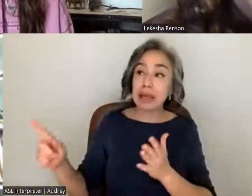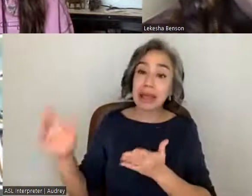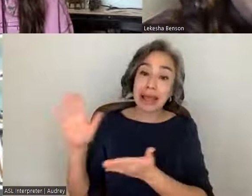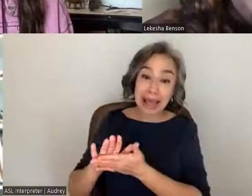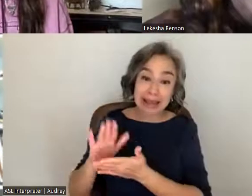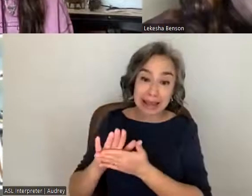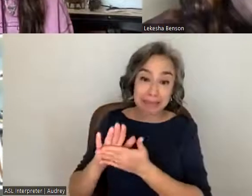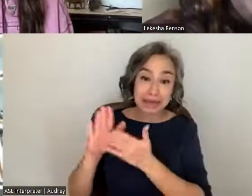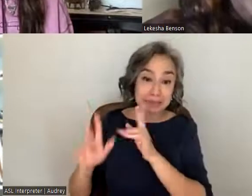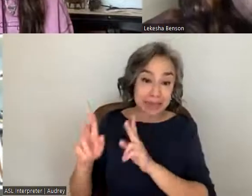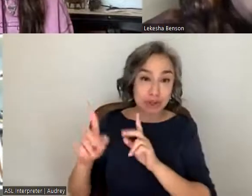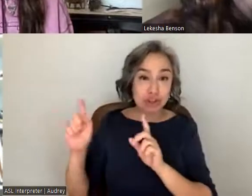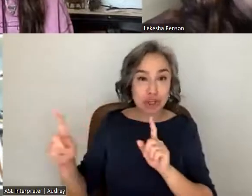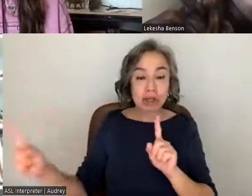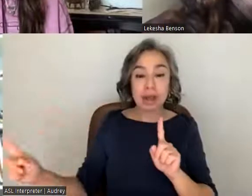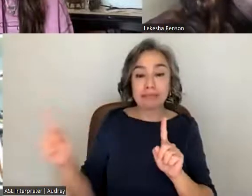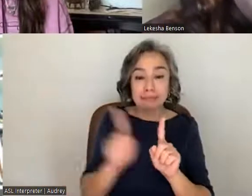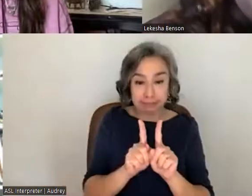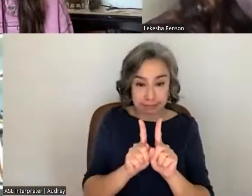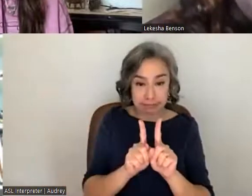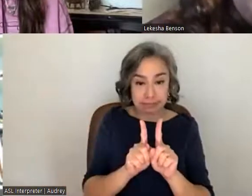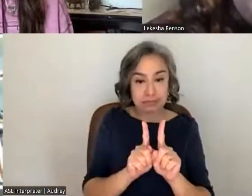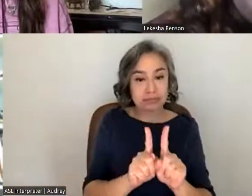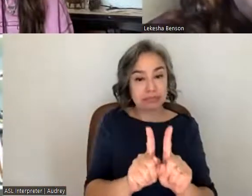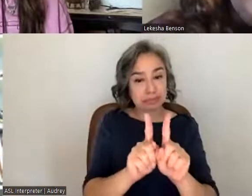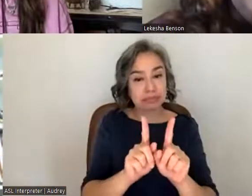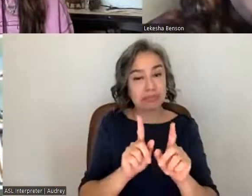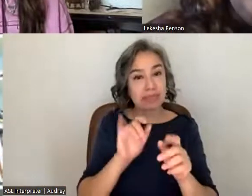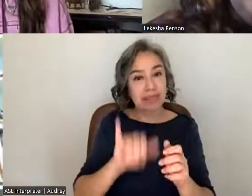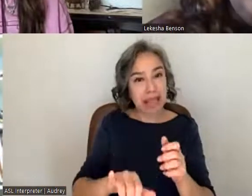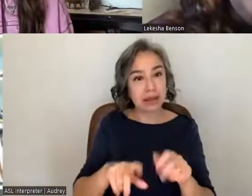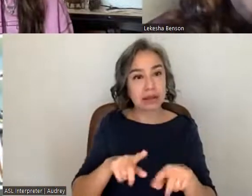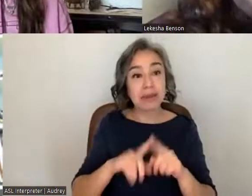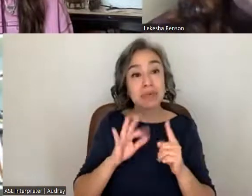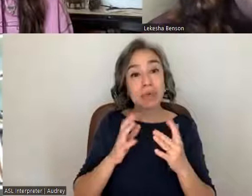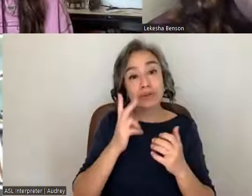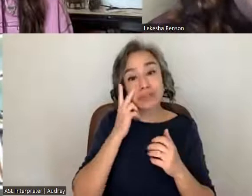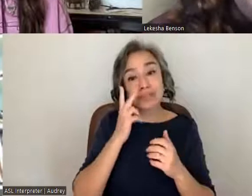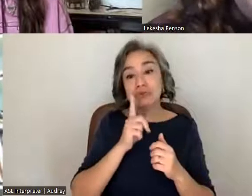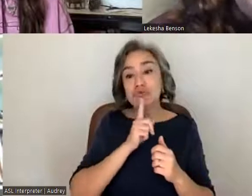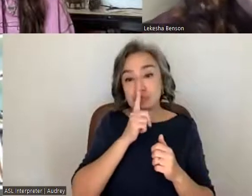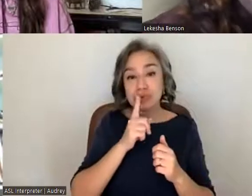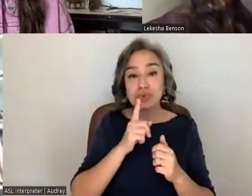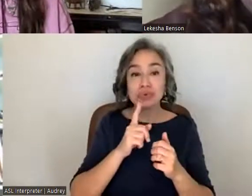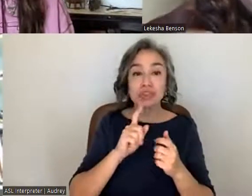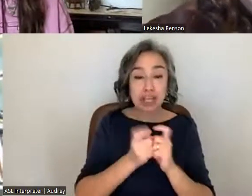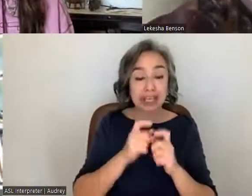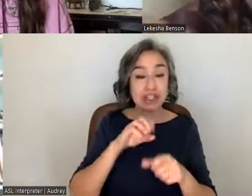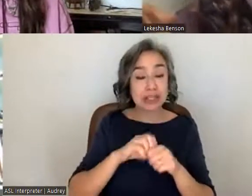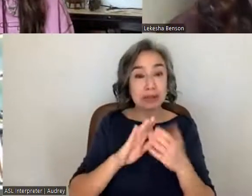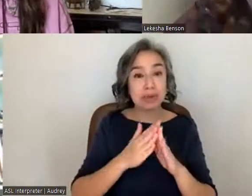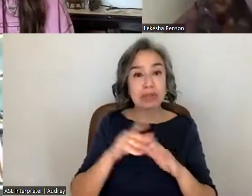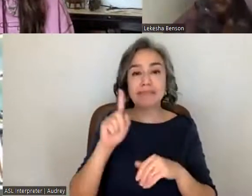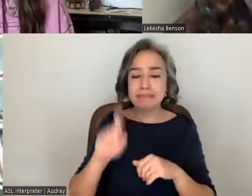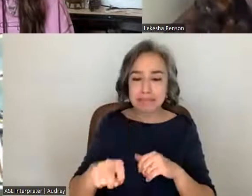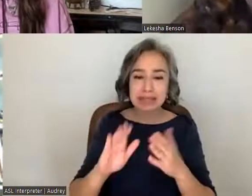alongside them to conduct the research. But I believe that if you want true change in the community, it needs to be community-led, because when the